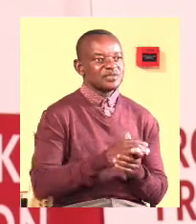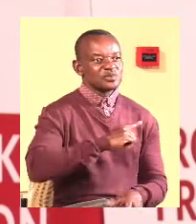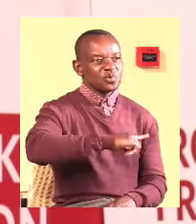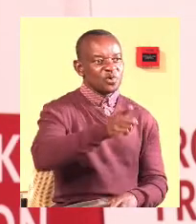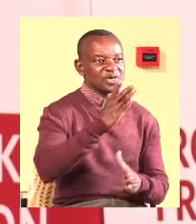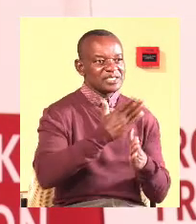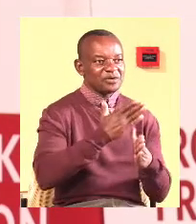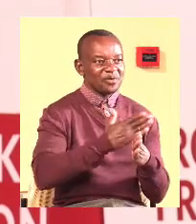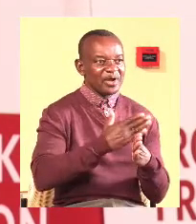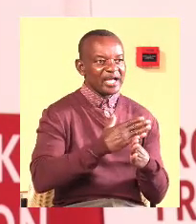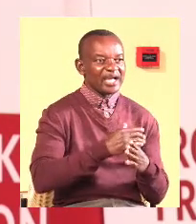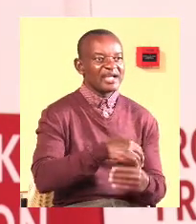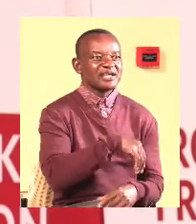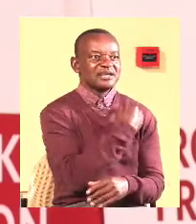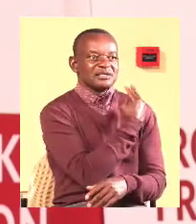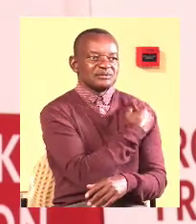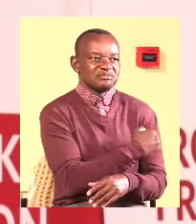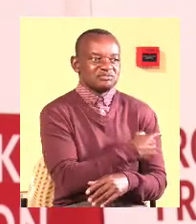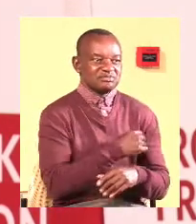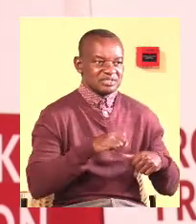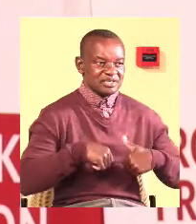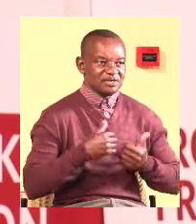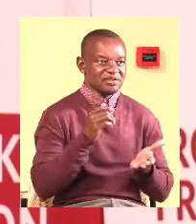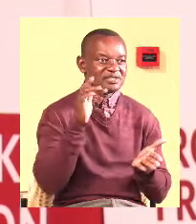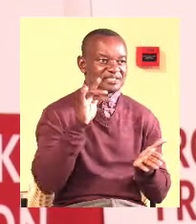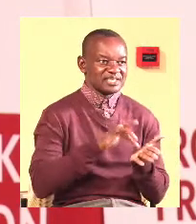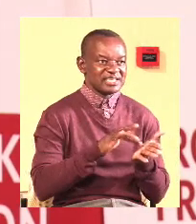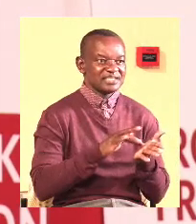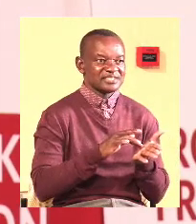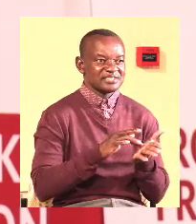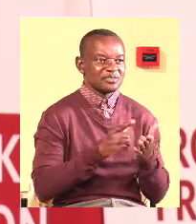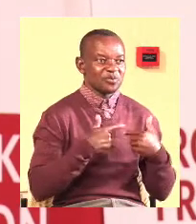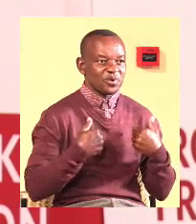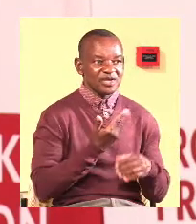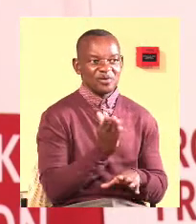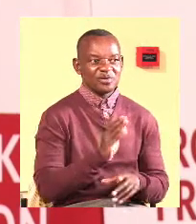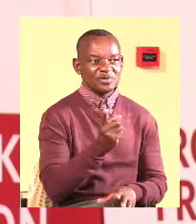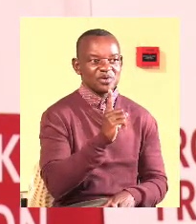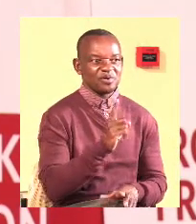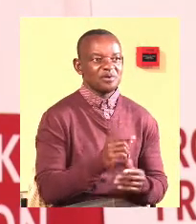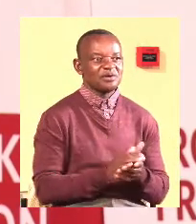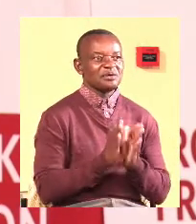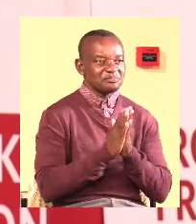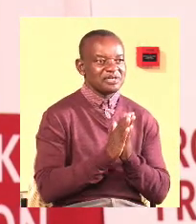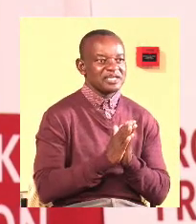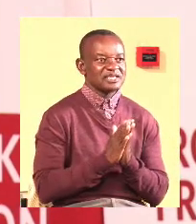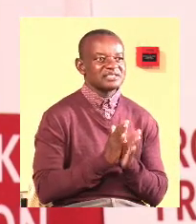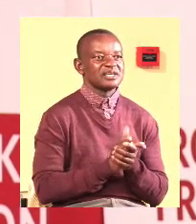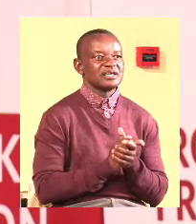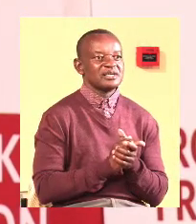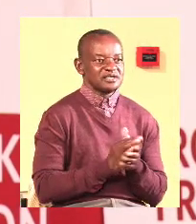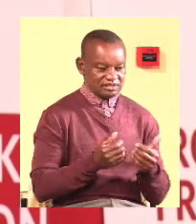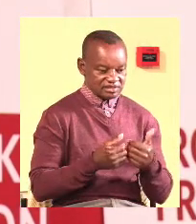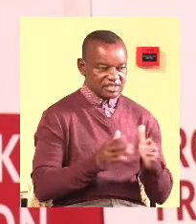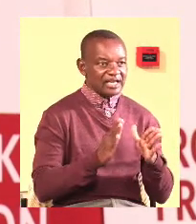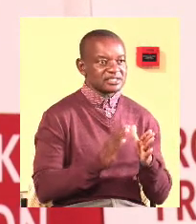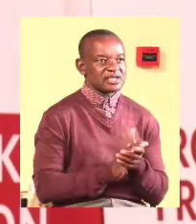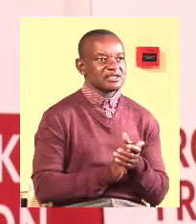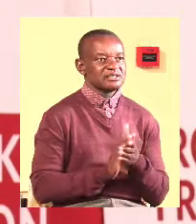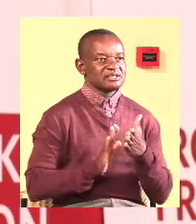at home, stay safe. In case you have any health-related concerns, especially those relating